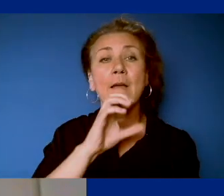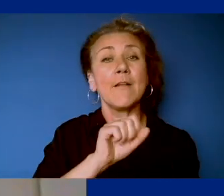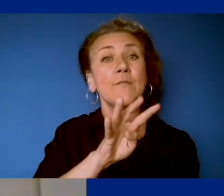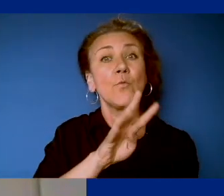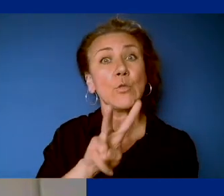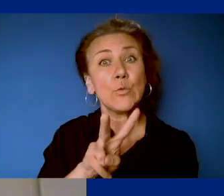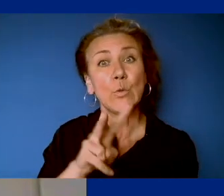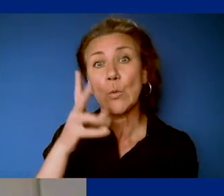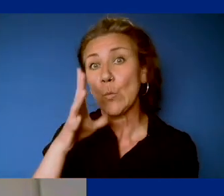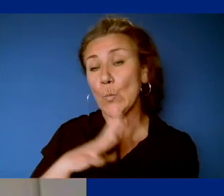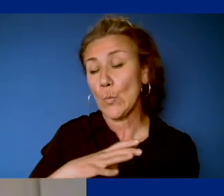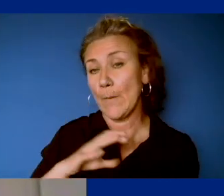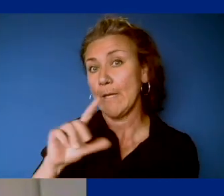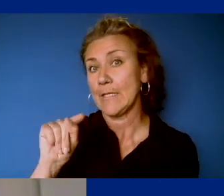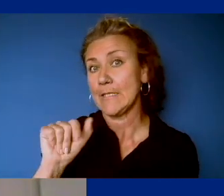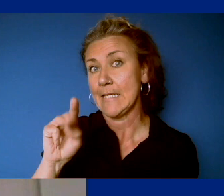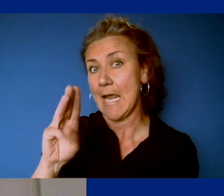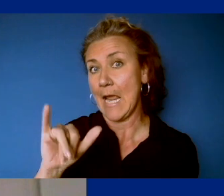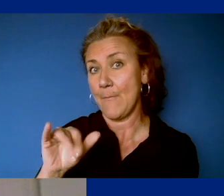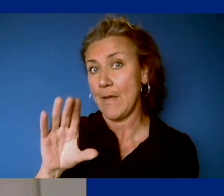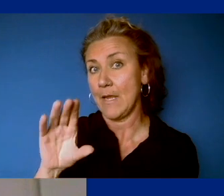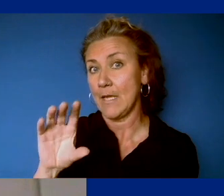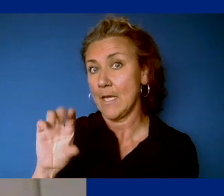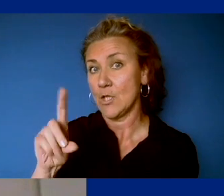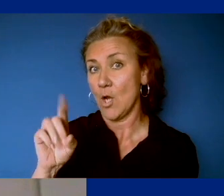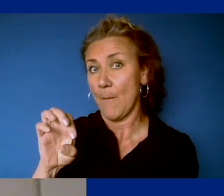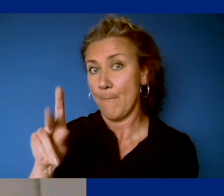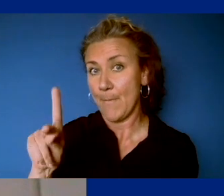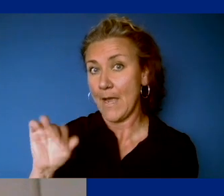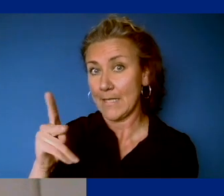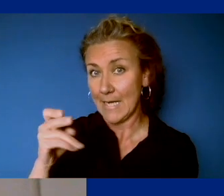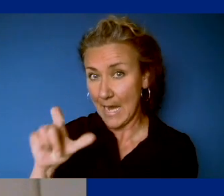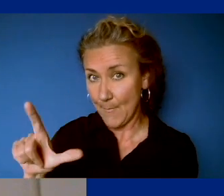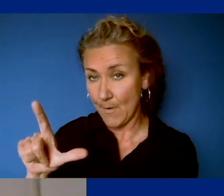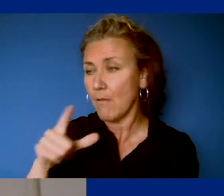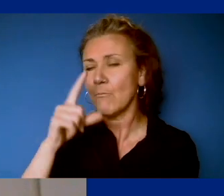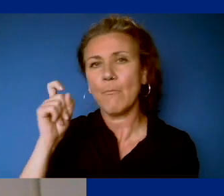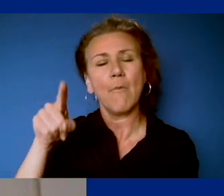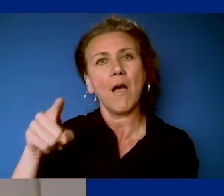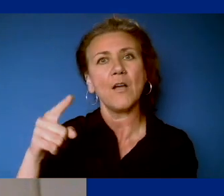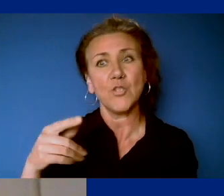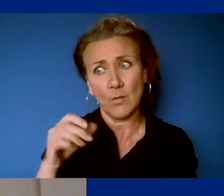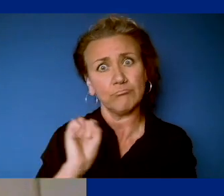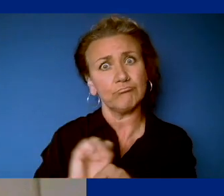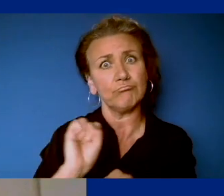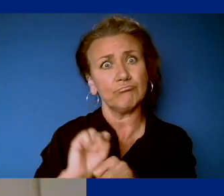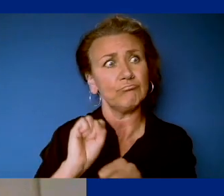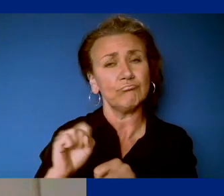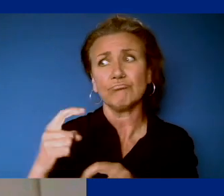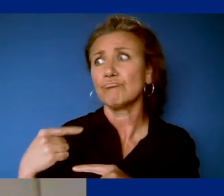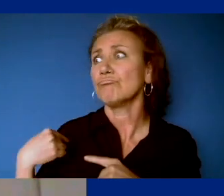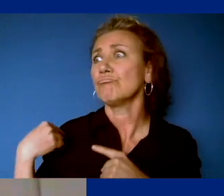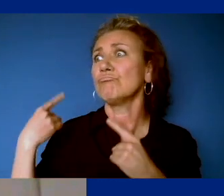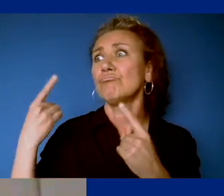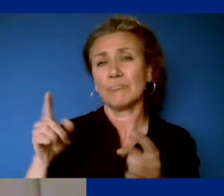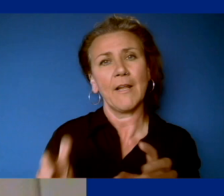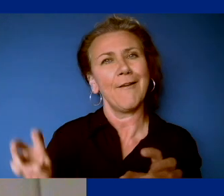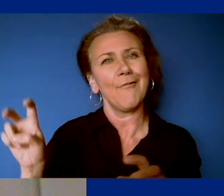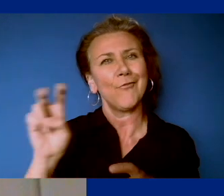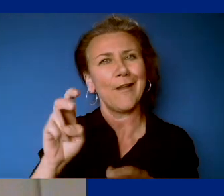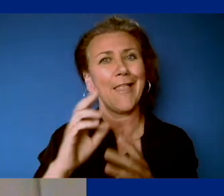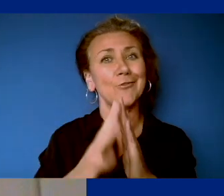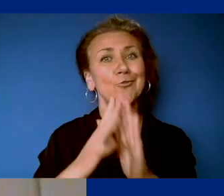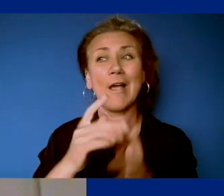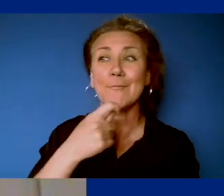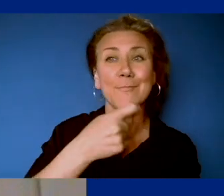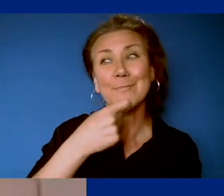on behalf of 42-year-old Tammy Dombeck Campbell for age discrimination after they refused to hire her as